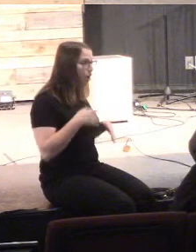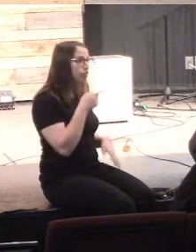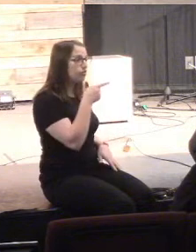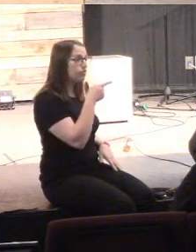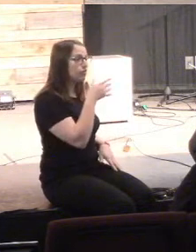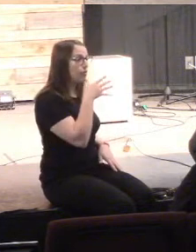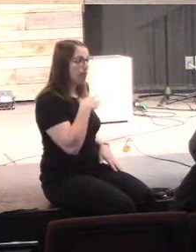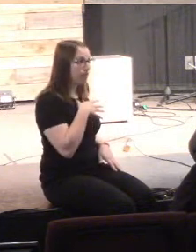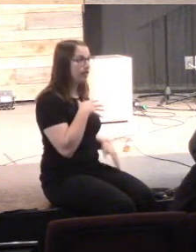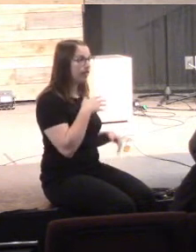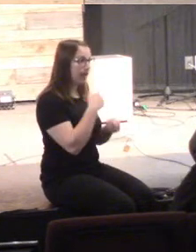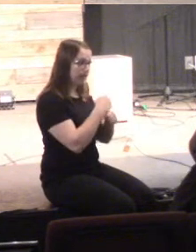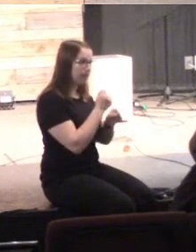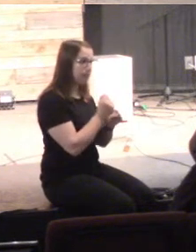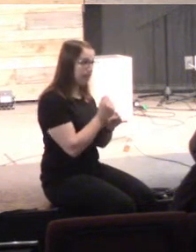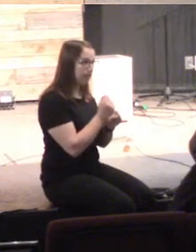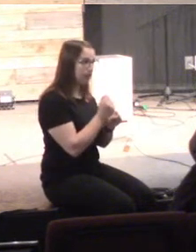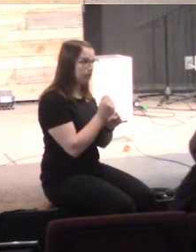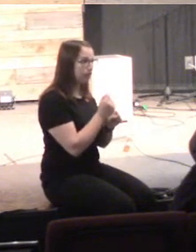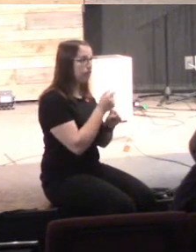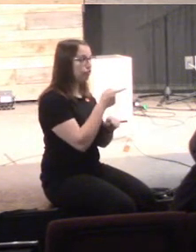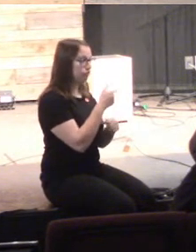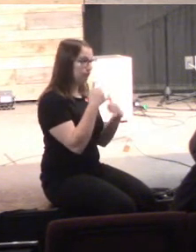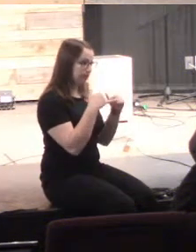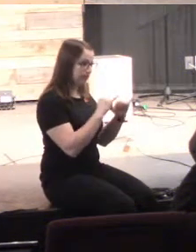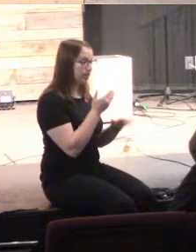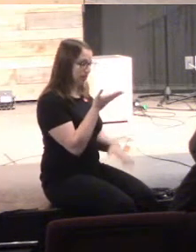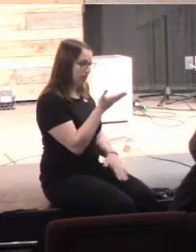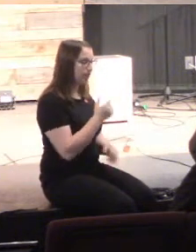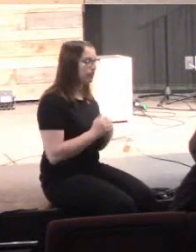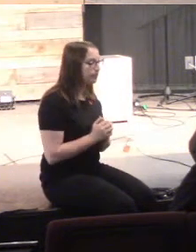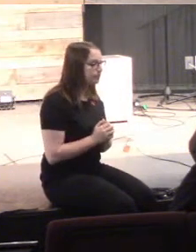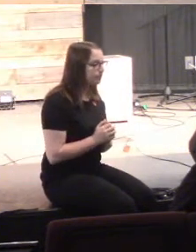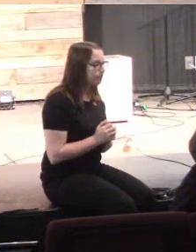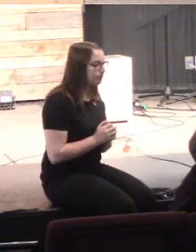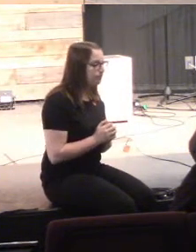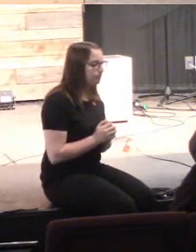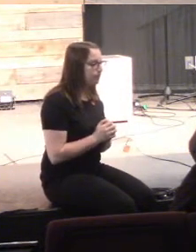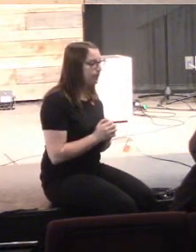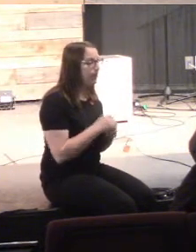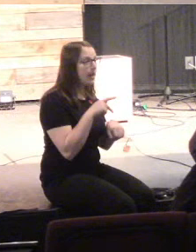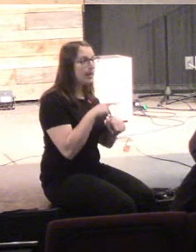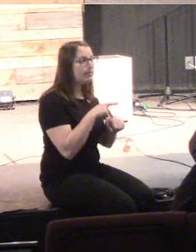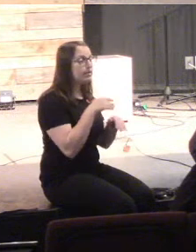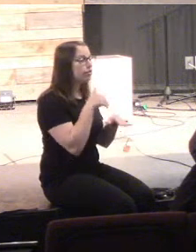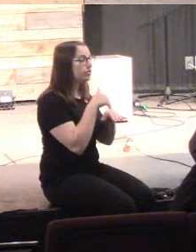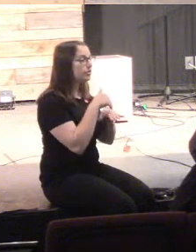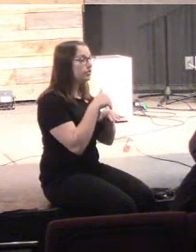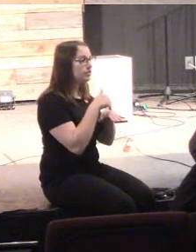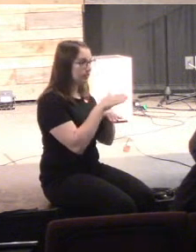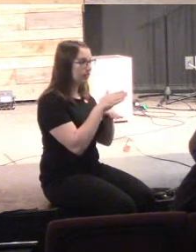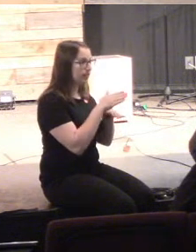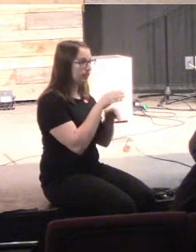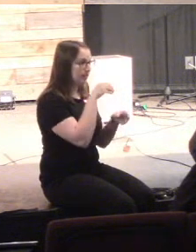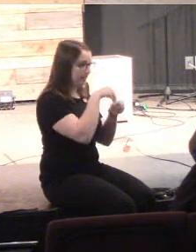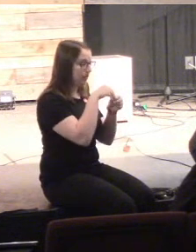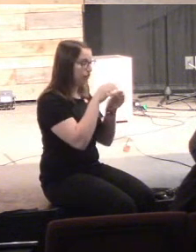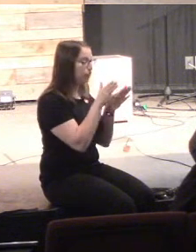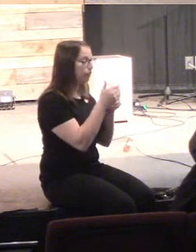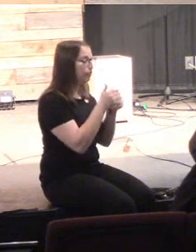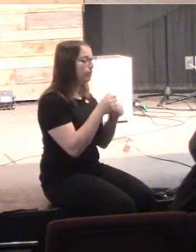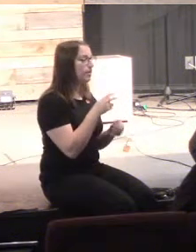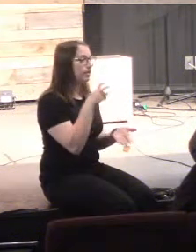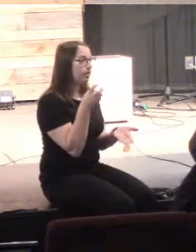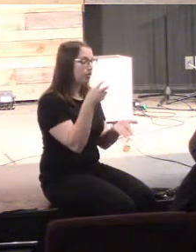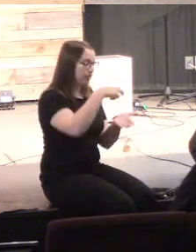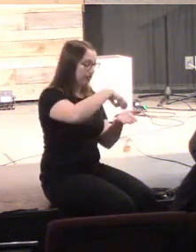made while she was still with him. Peter sent them all out of the room. Then he got down on his knees and